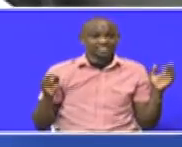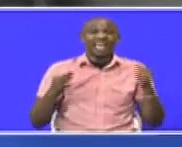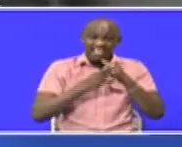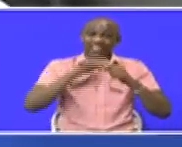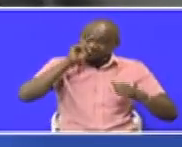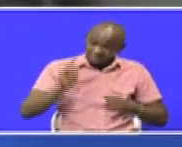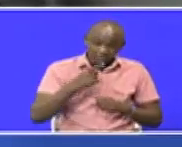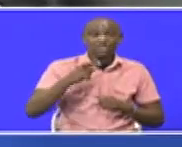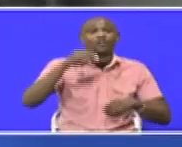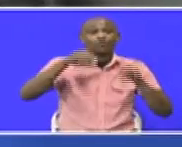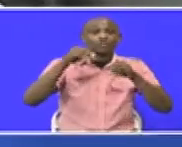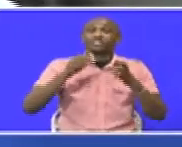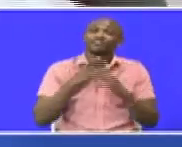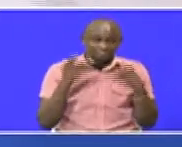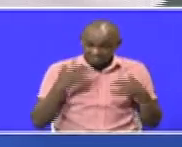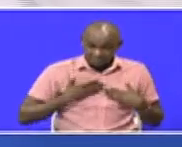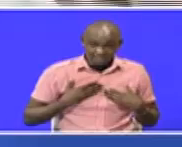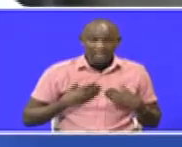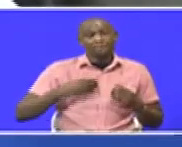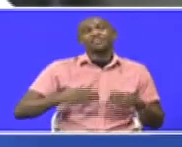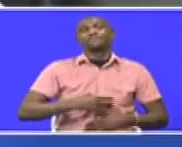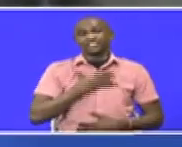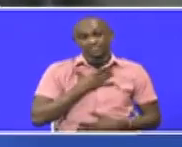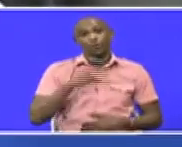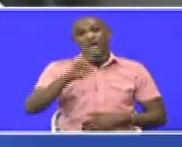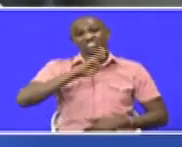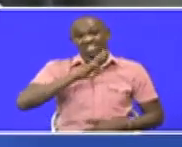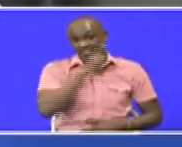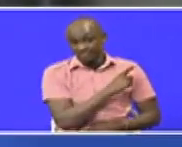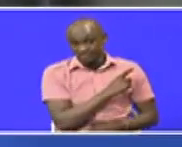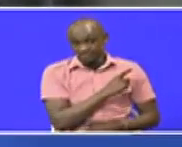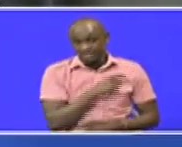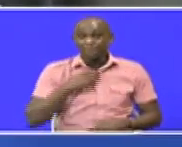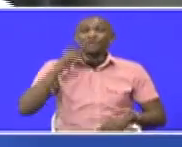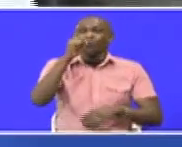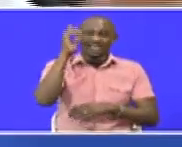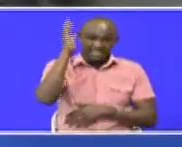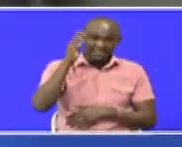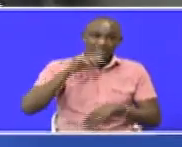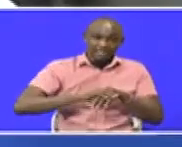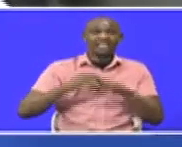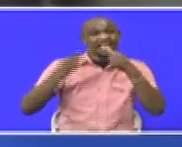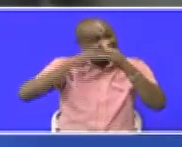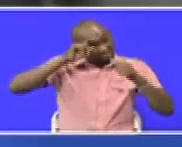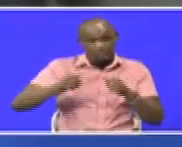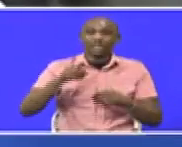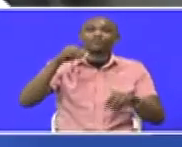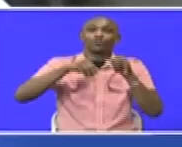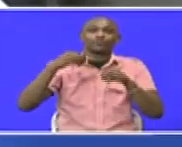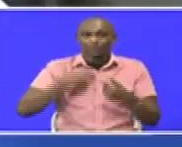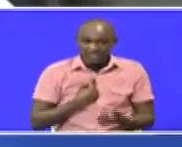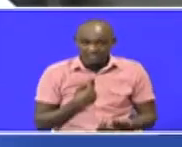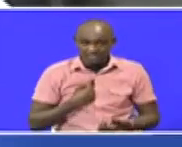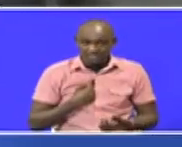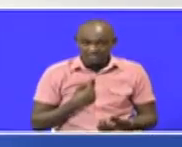It gave me 8,000 votes. I visited Wazir, I gave one lecture, I got 8,000 votes, and